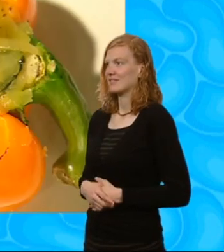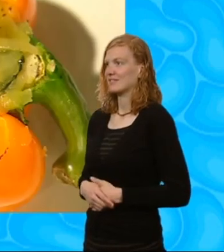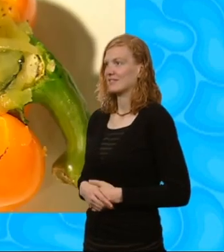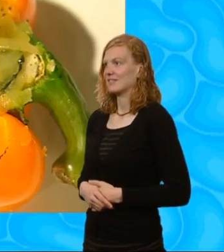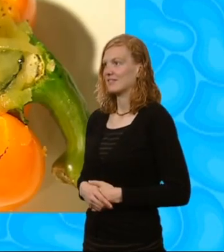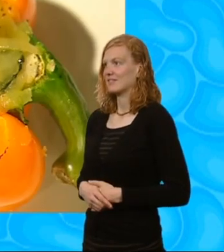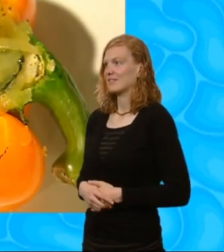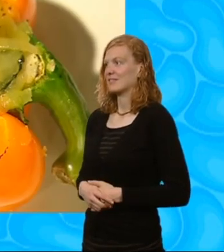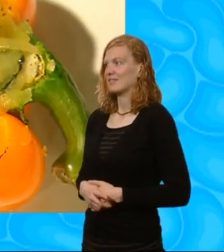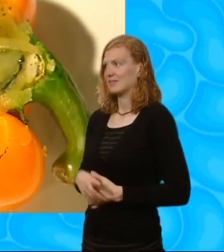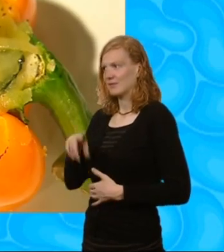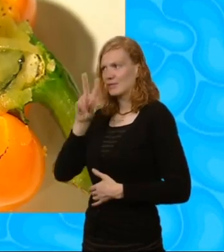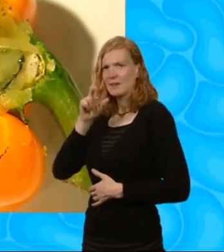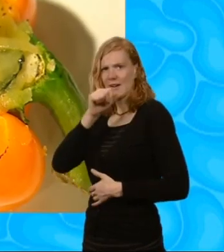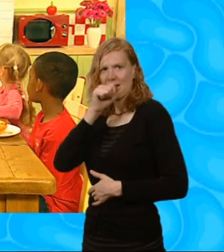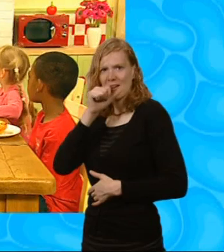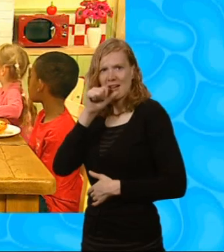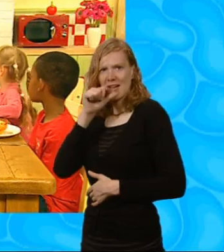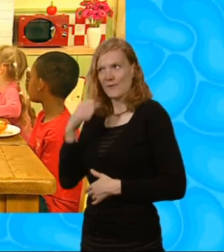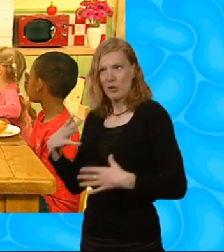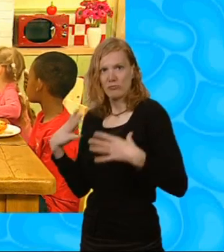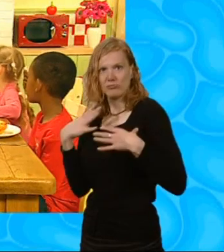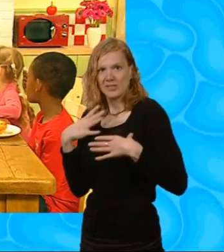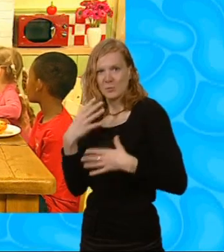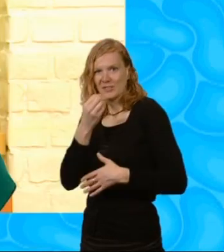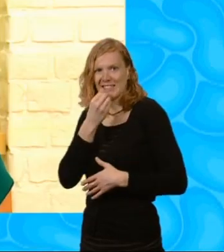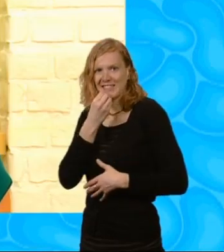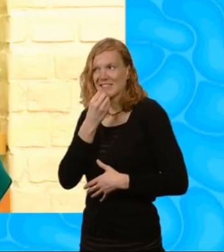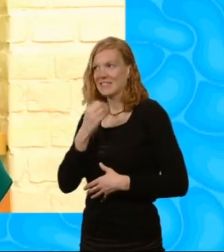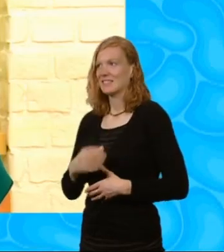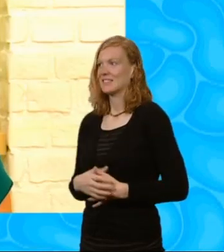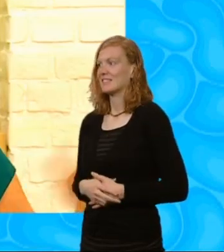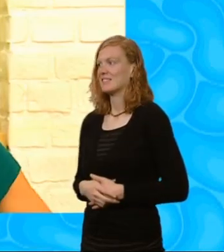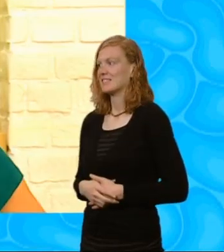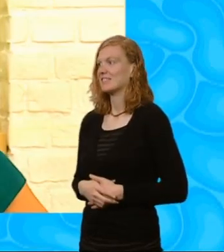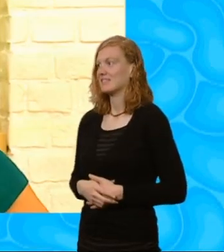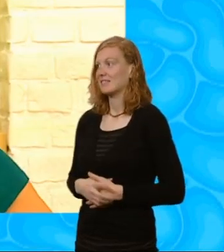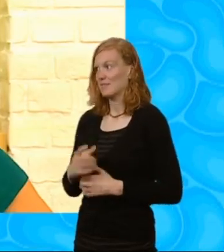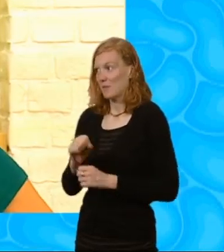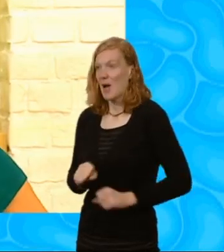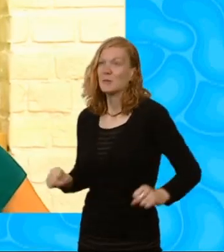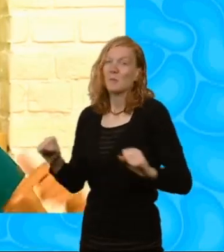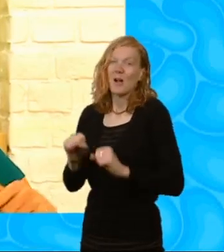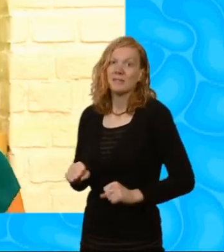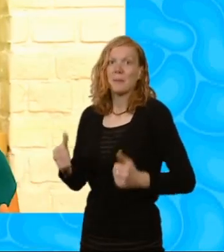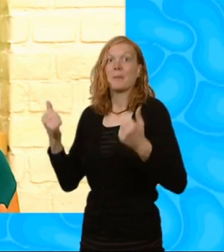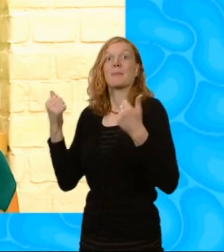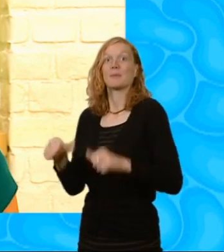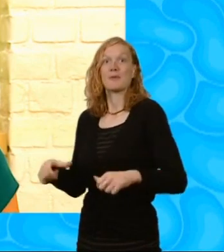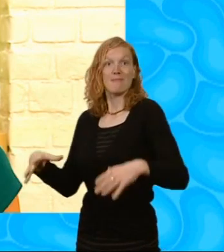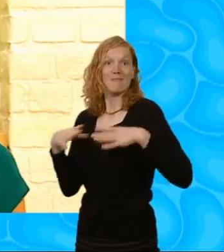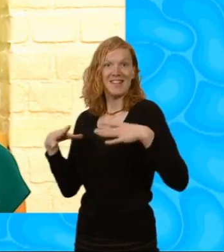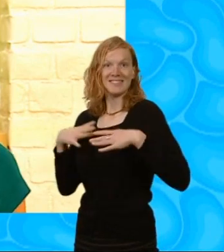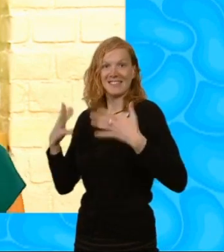Look, everyone, the cheesy chicken's cooled down and it's ready to eat. The waiting is over. Enough of this talk. Let's taste what we've